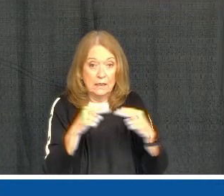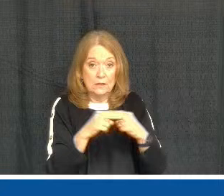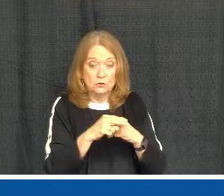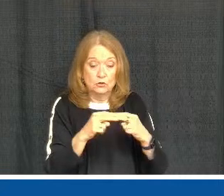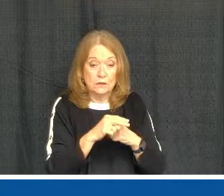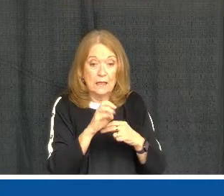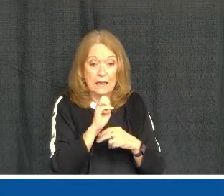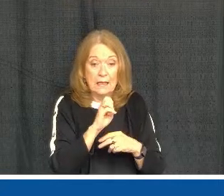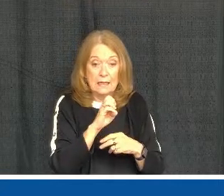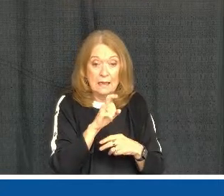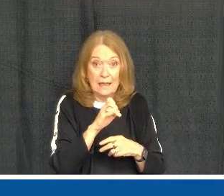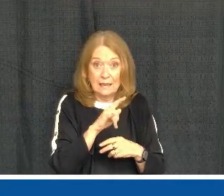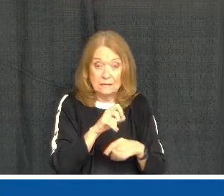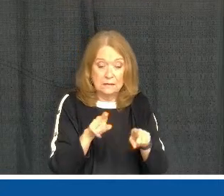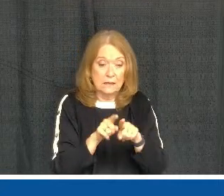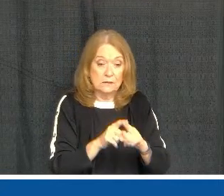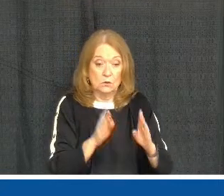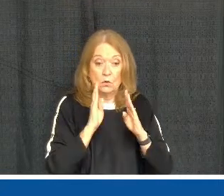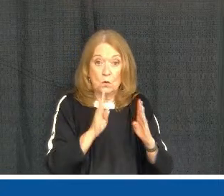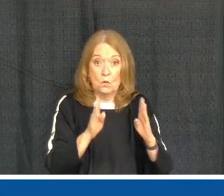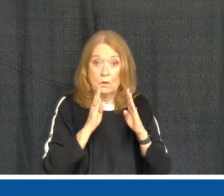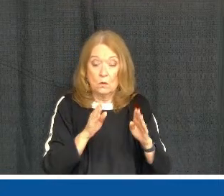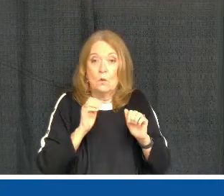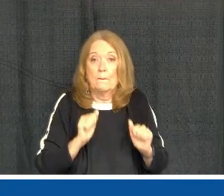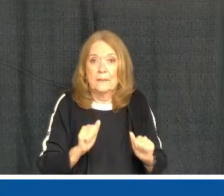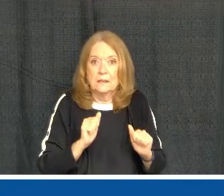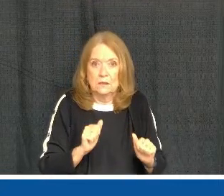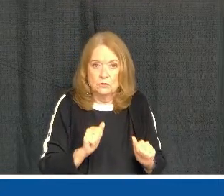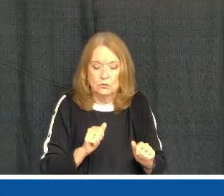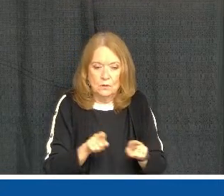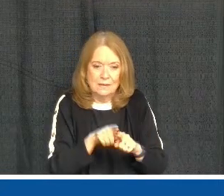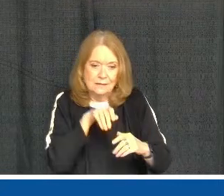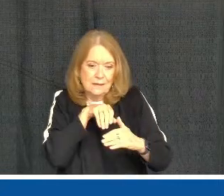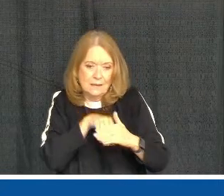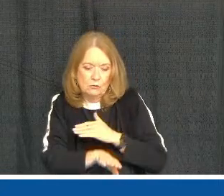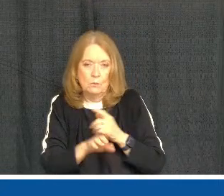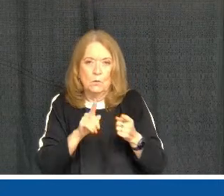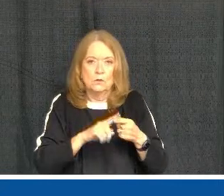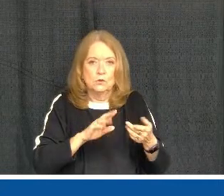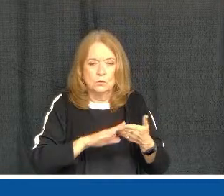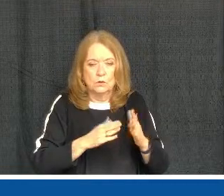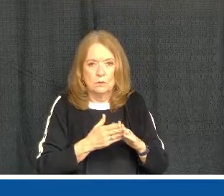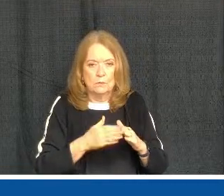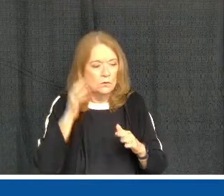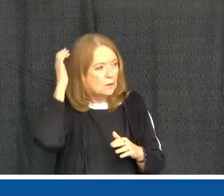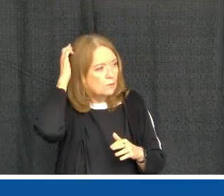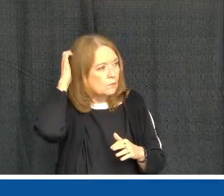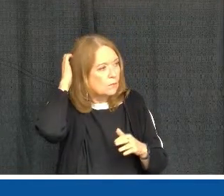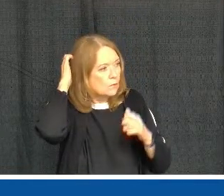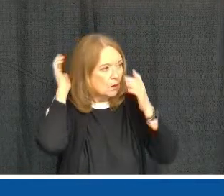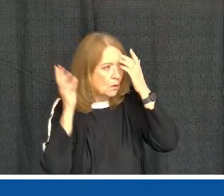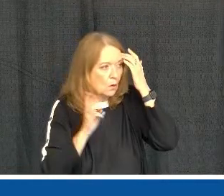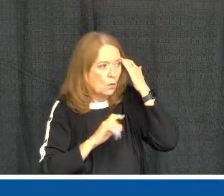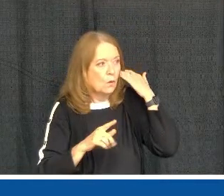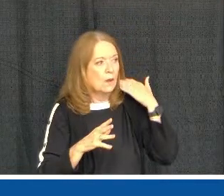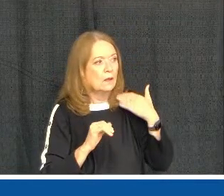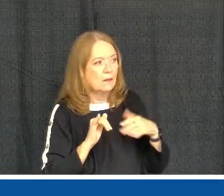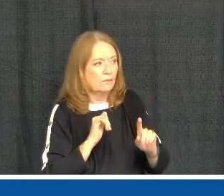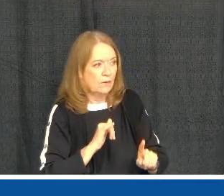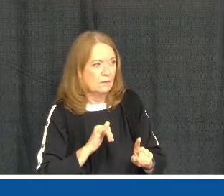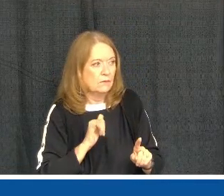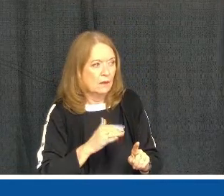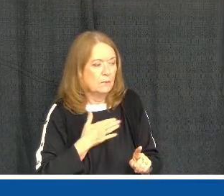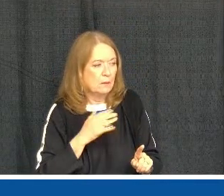areas as a corridor potential, as an entry point to the community. Well, and that would be